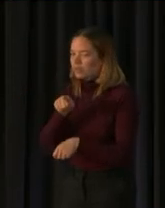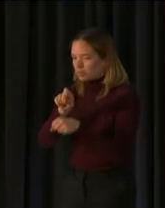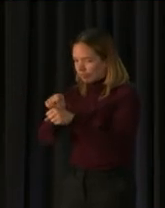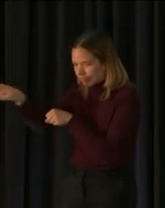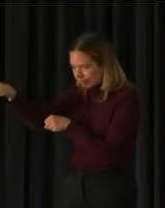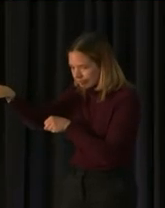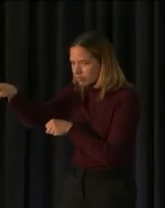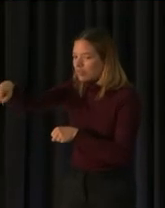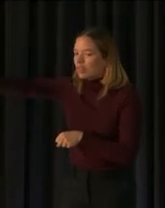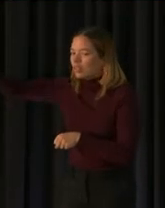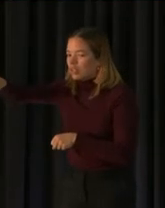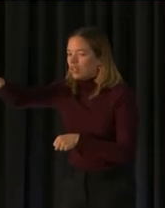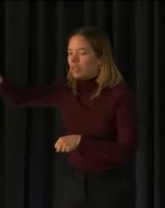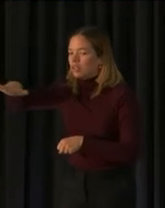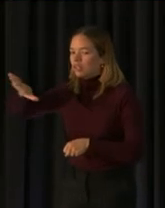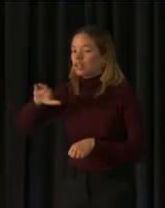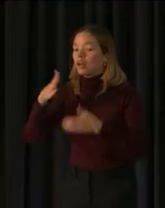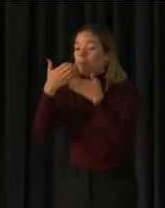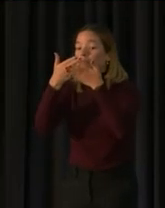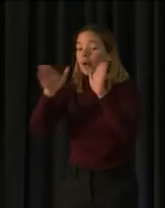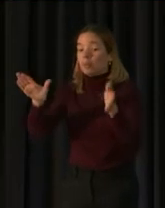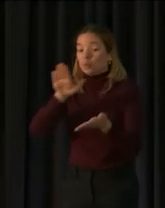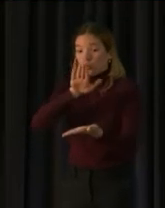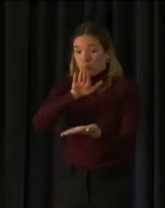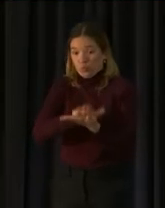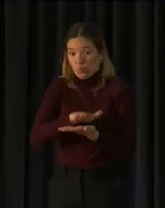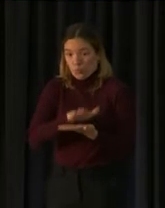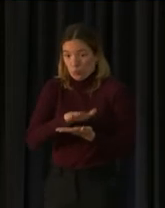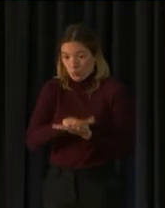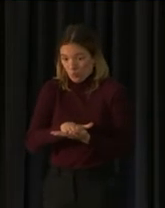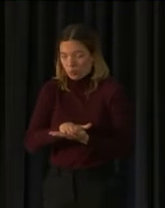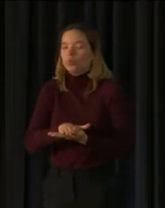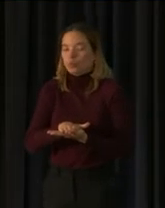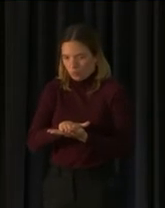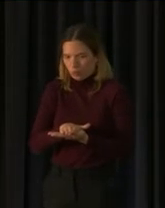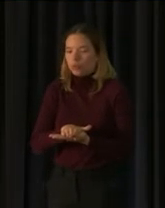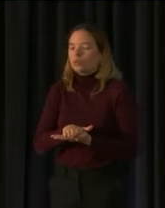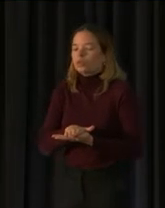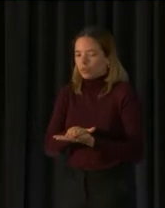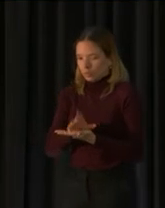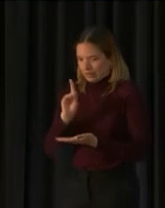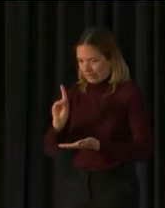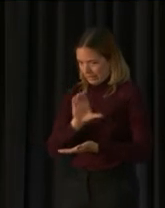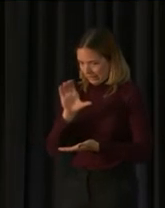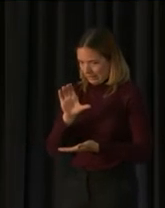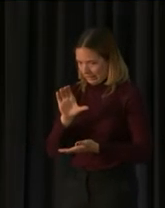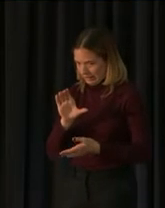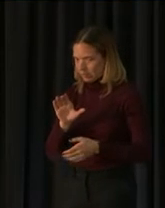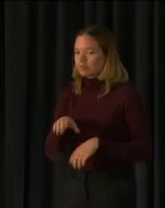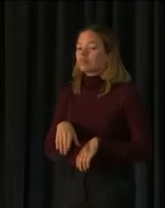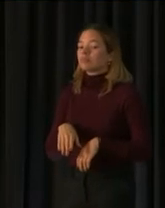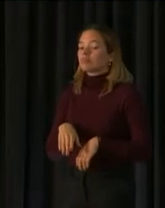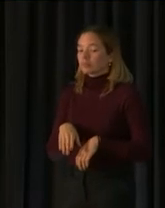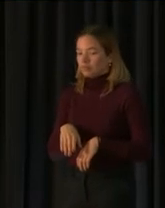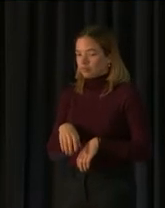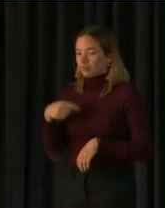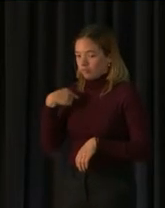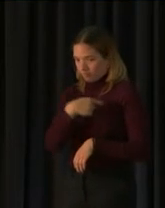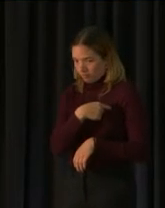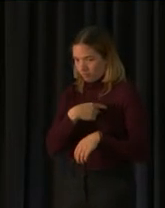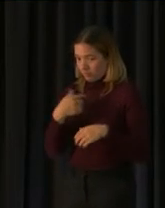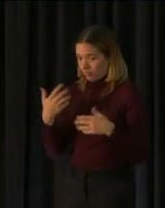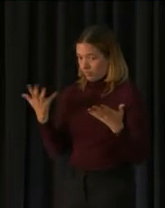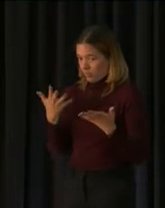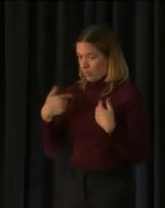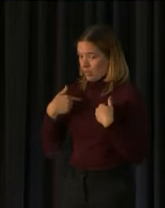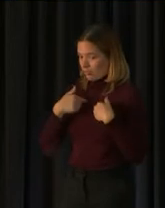monitor for events to be addressed by the facility staff. And these measurements help us understand how well ventilated our buildings are and